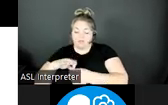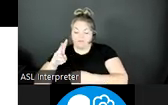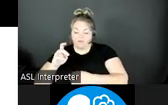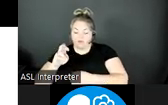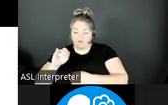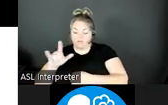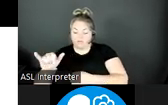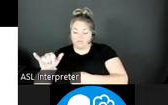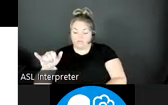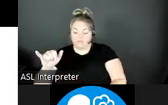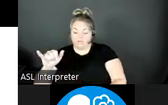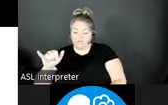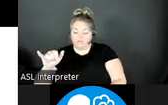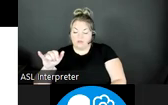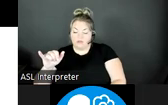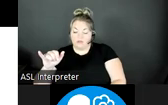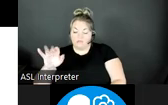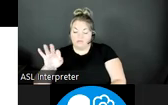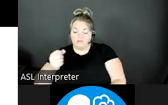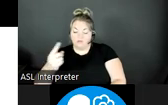with if everybody else is cool with it. So